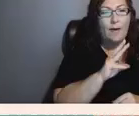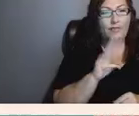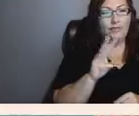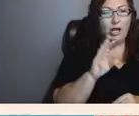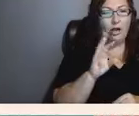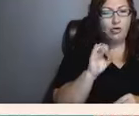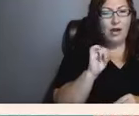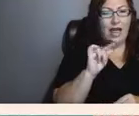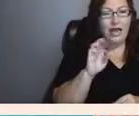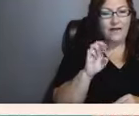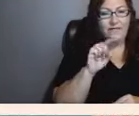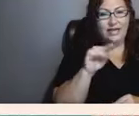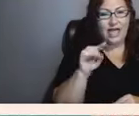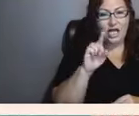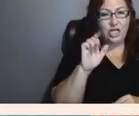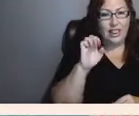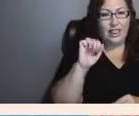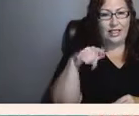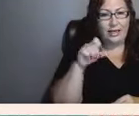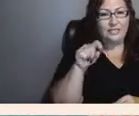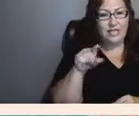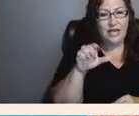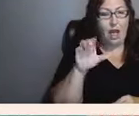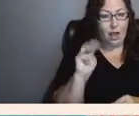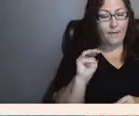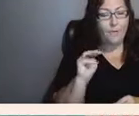creative-leaps.com. More information about